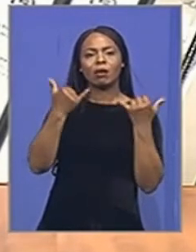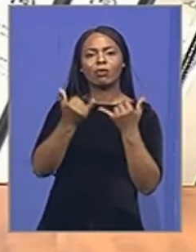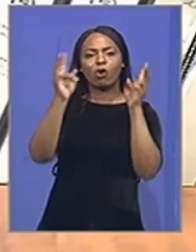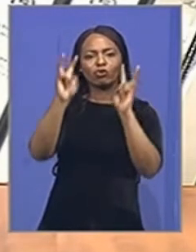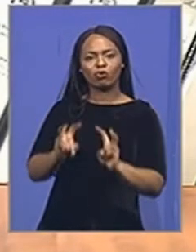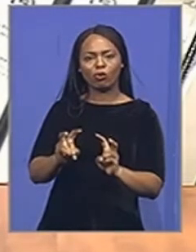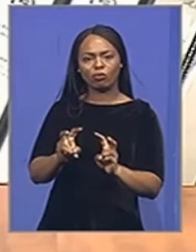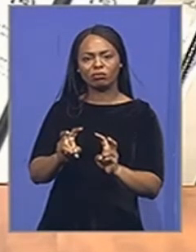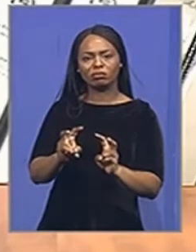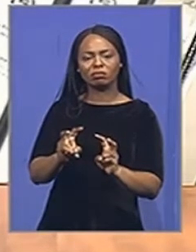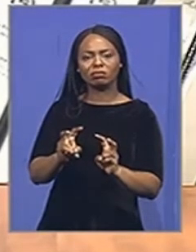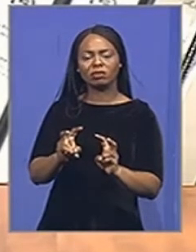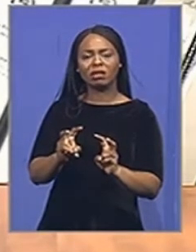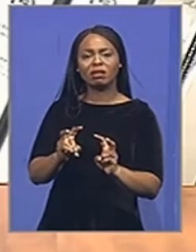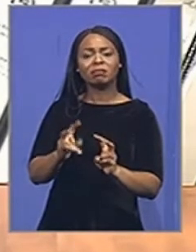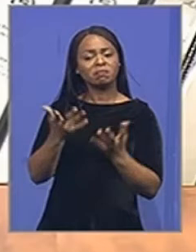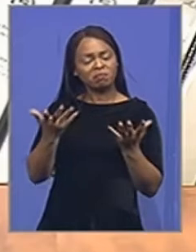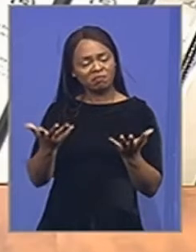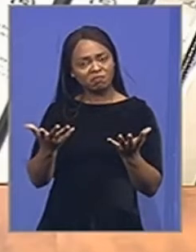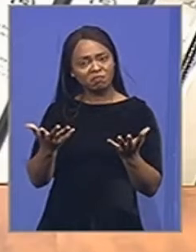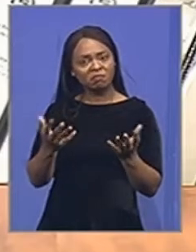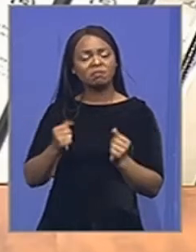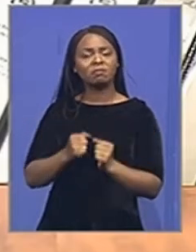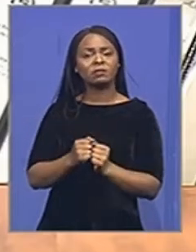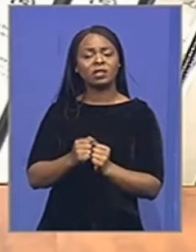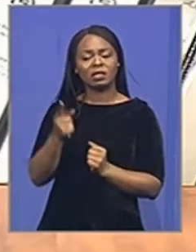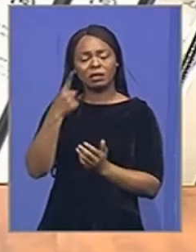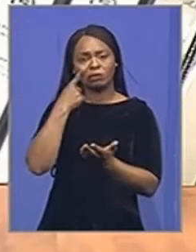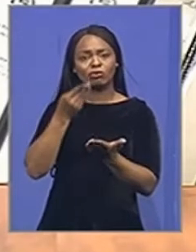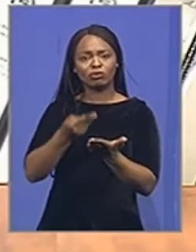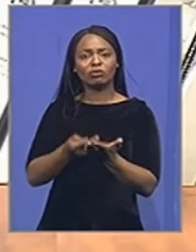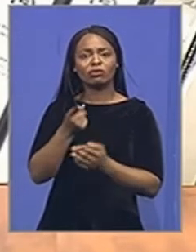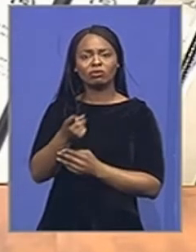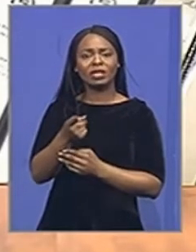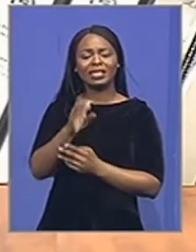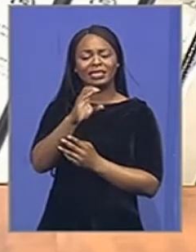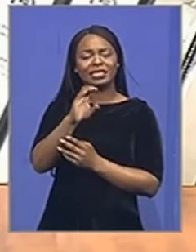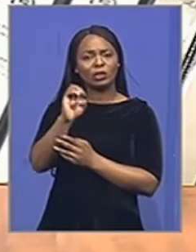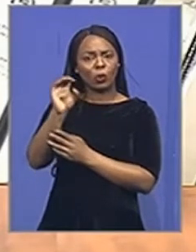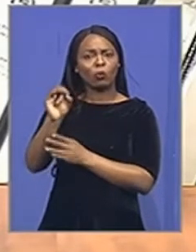and he has proven himself to be quite an effective CEO,